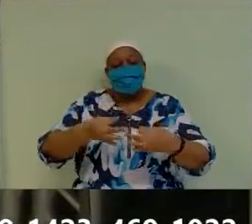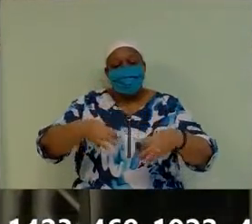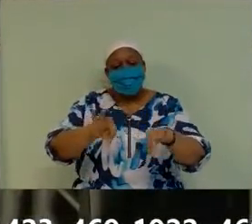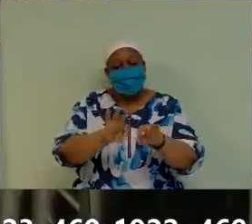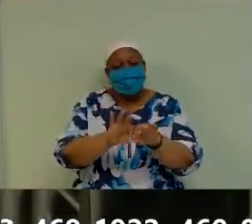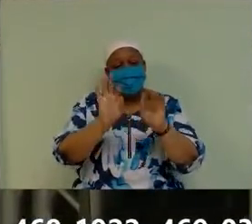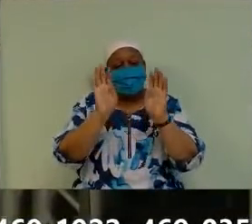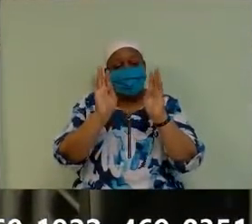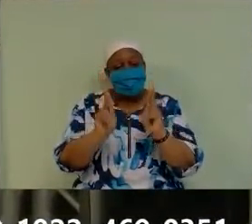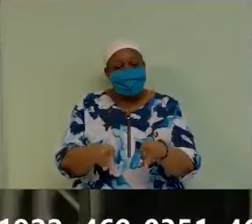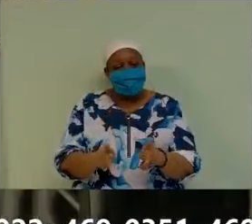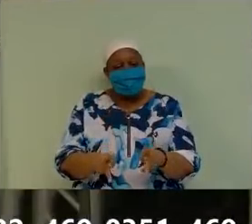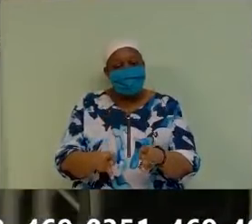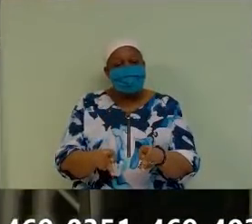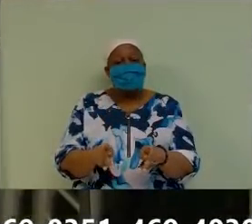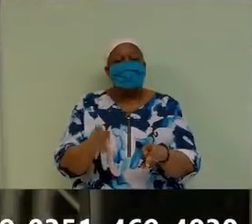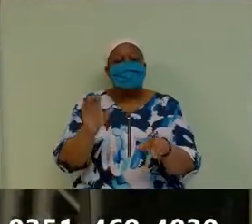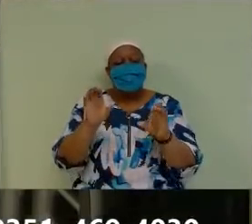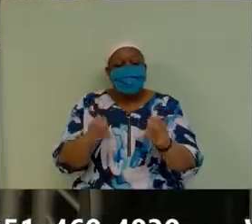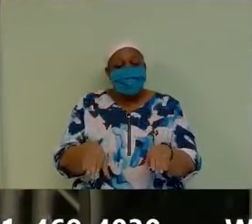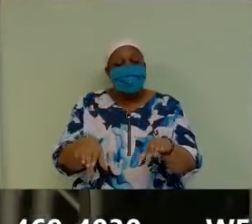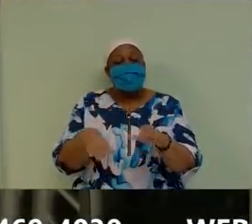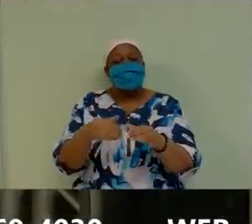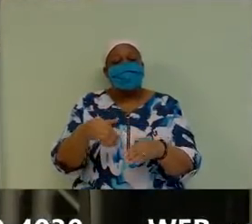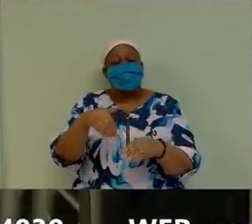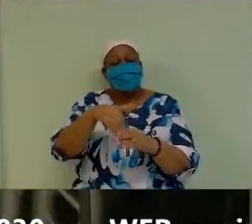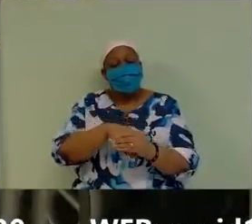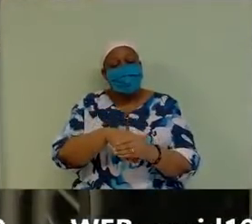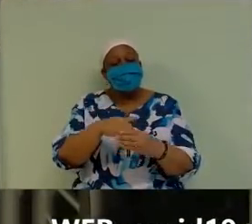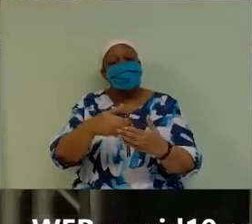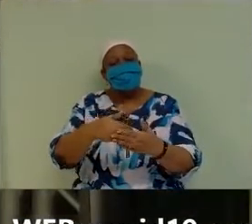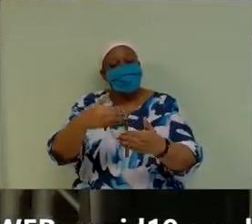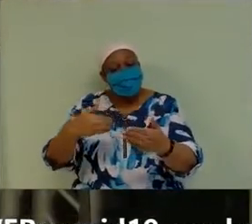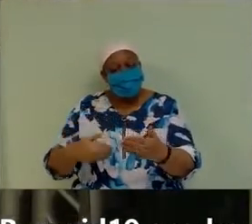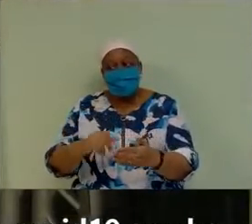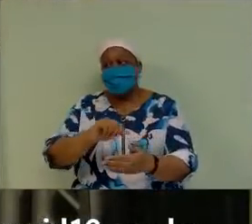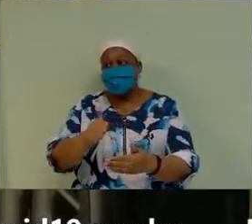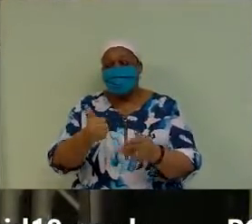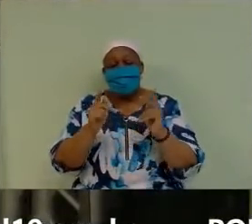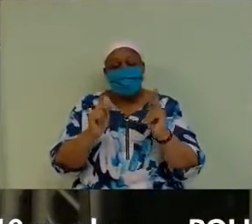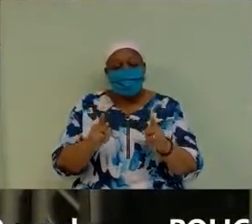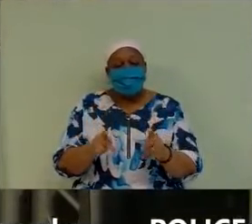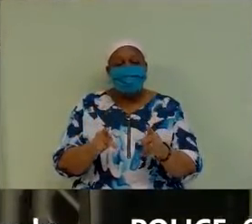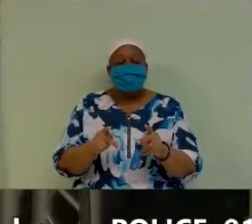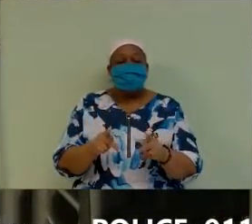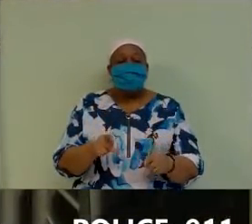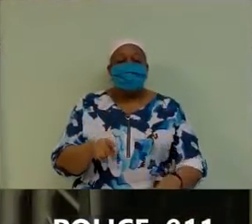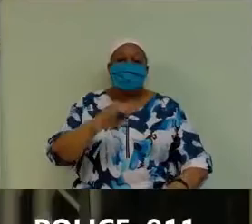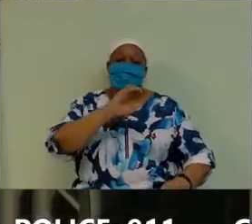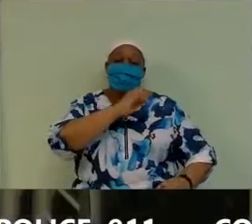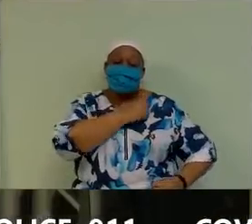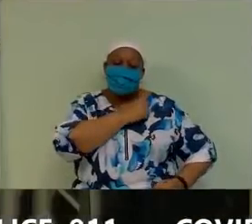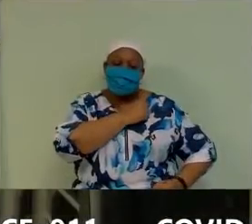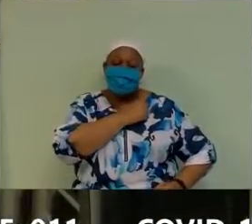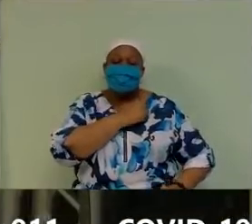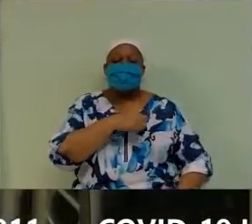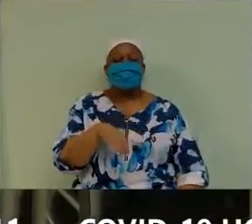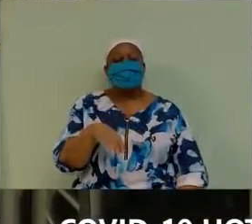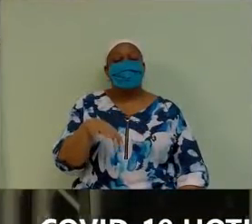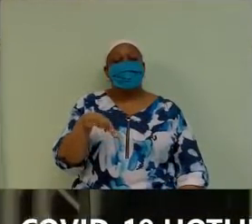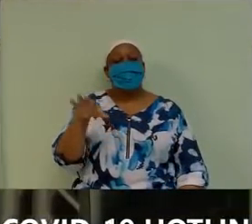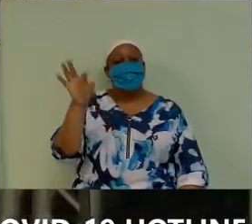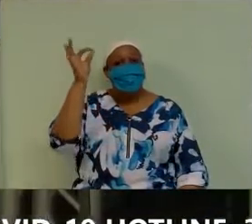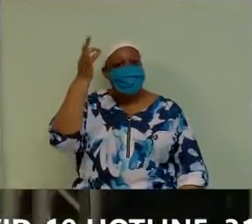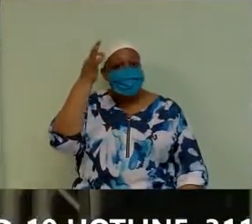members of the Royal St. Christopher Nevis Police Force, the St. Kitts Nevis Defence Force, the Fire and Rescue